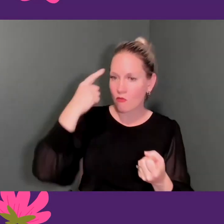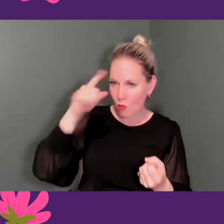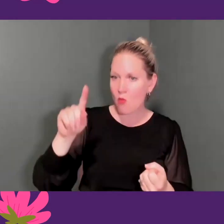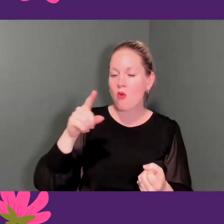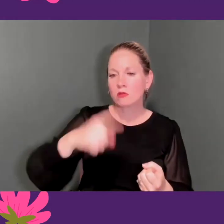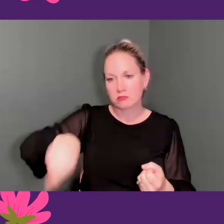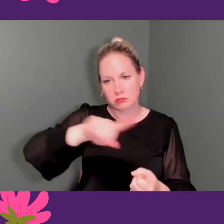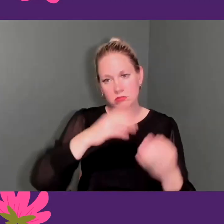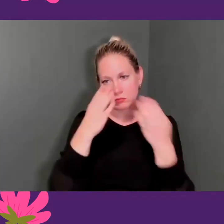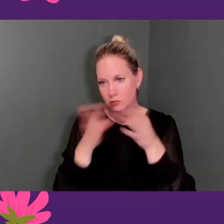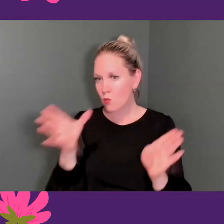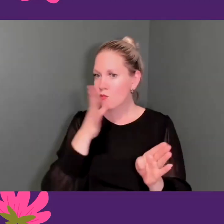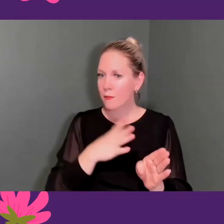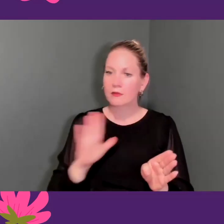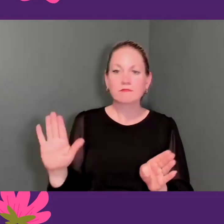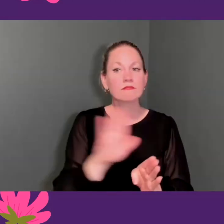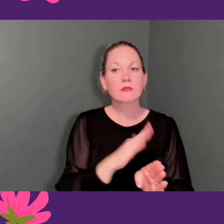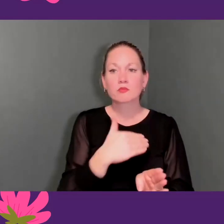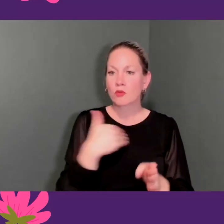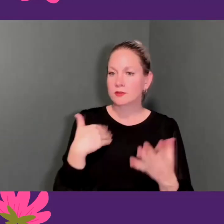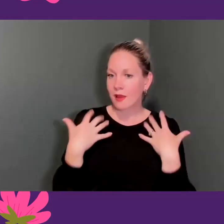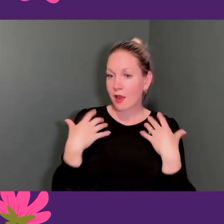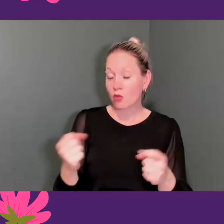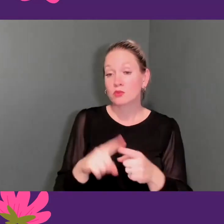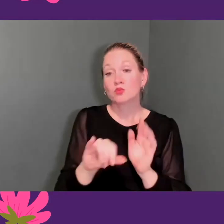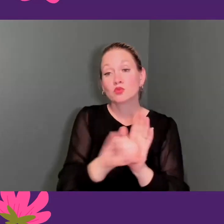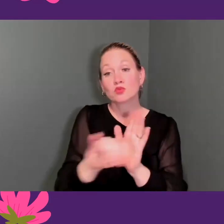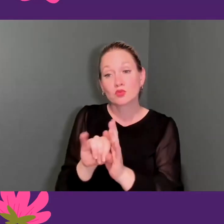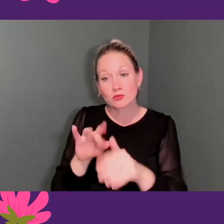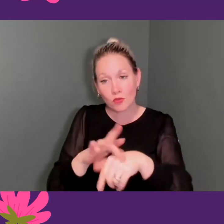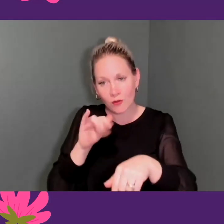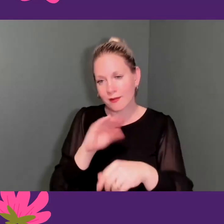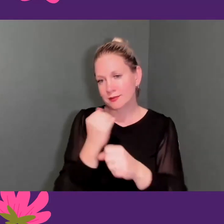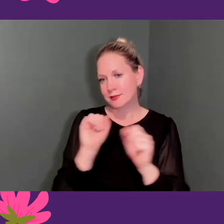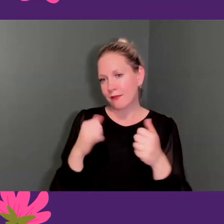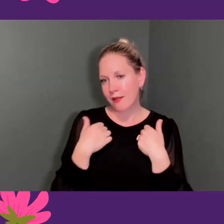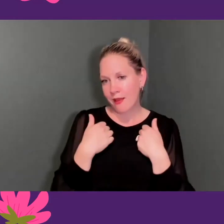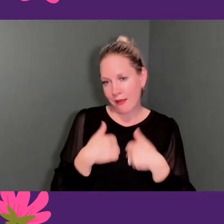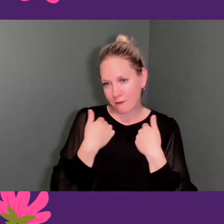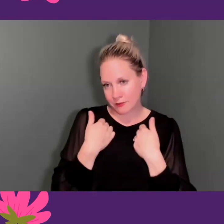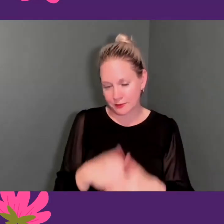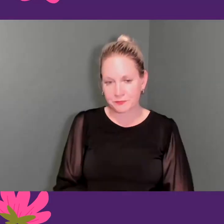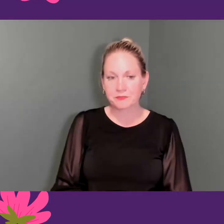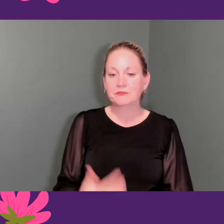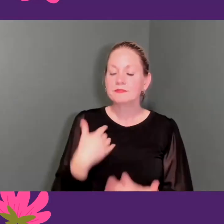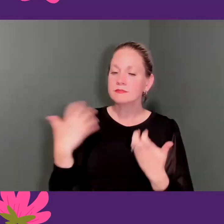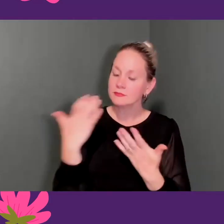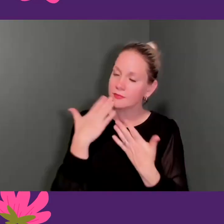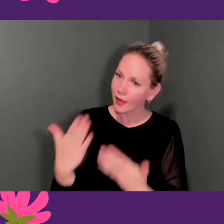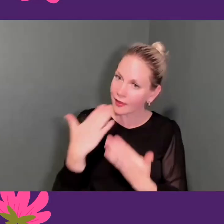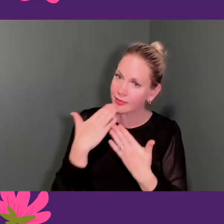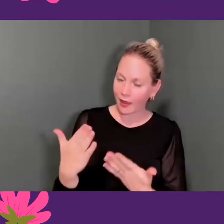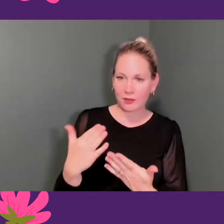all women, working to detect early and save lives. I want to give a heartfelt thanks to our incredible lineup